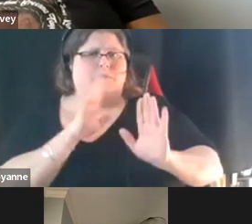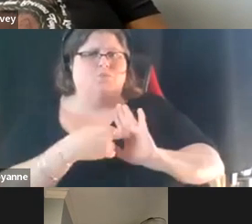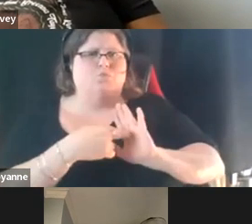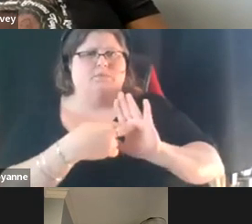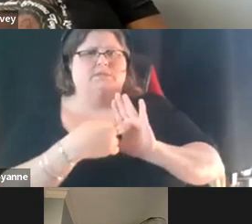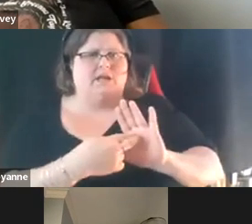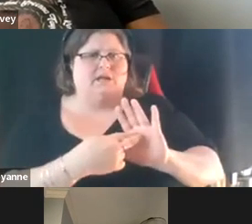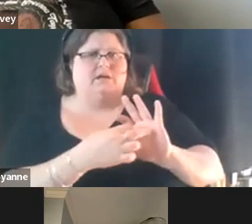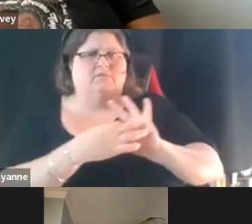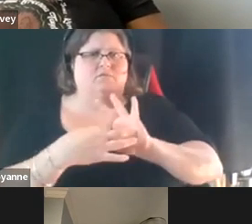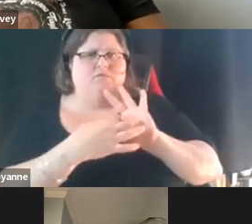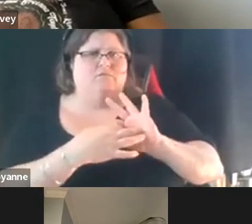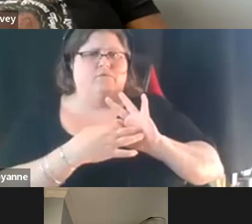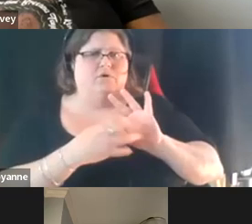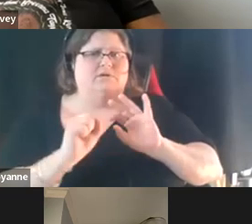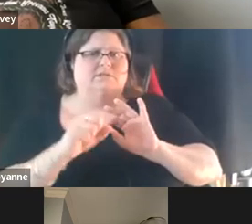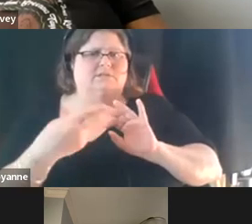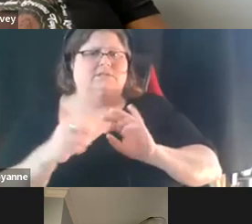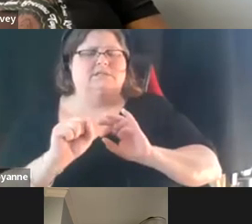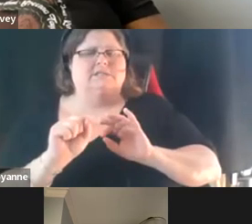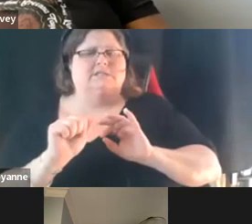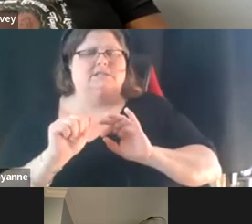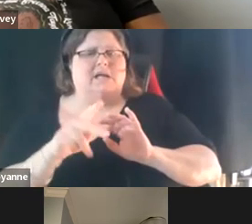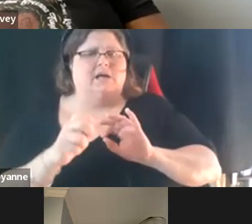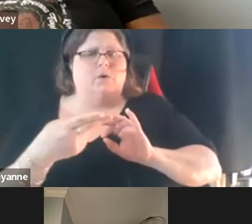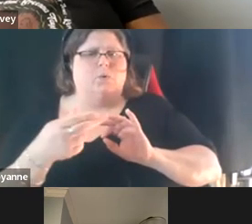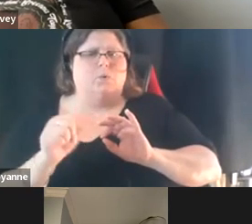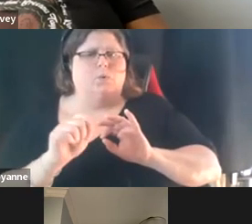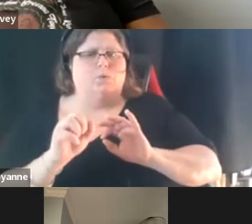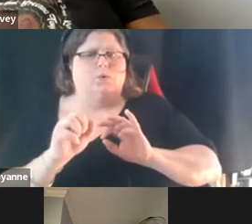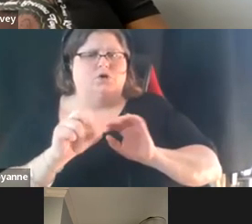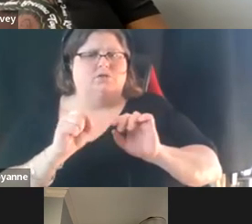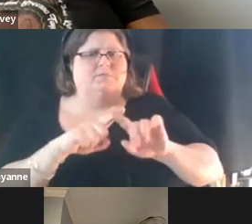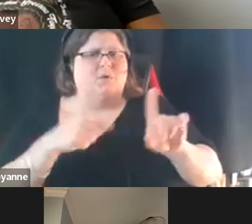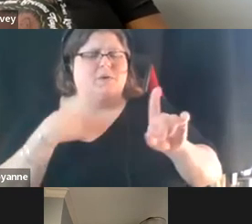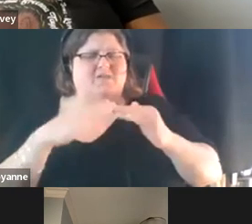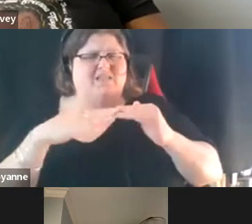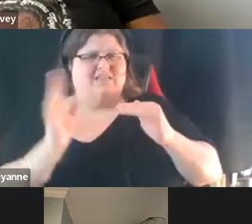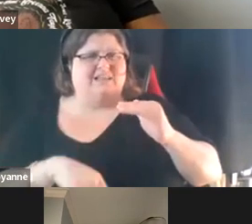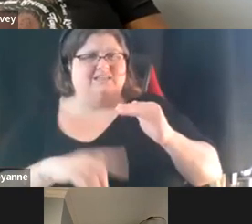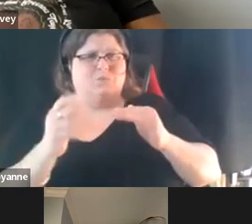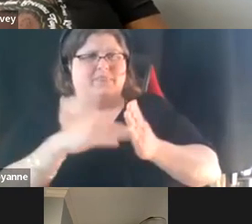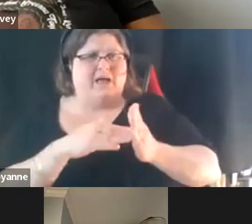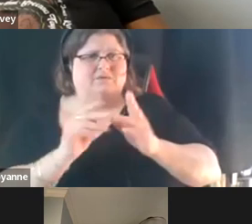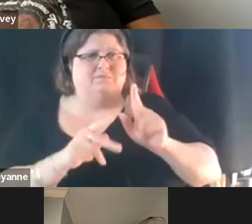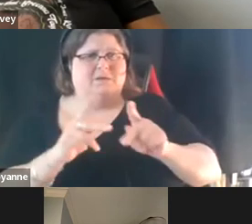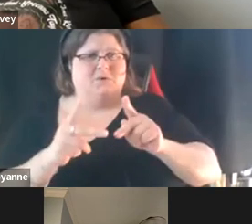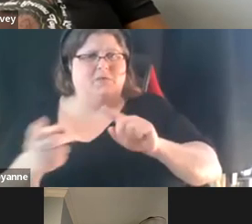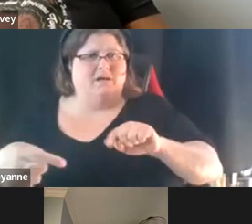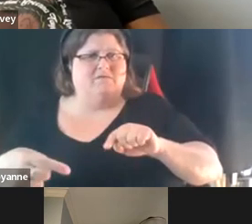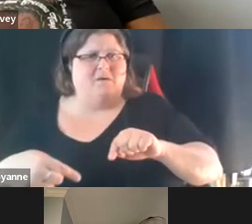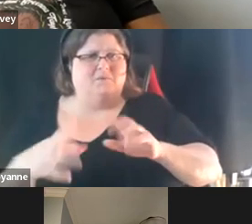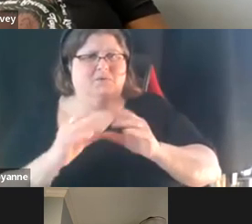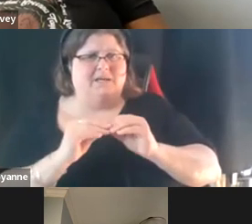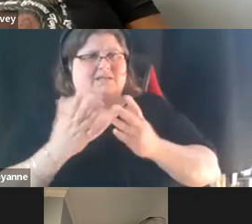stakeholders. We have less than 1,000 people, I believe, that have attended these meetings, and maybe some of the results are not coming